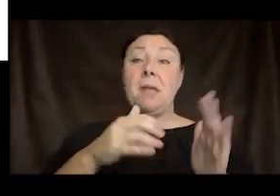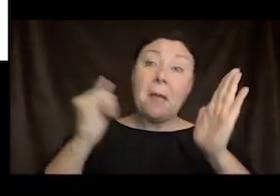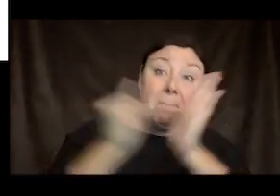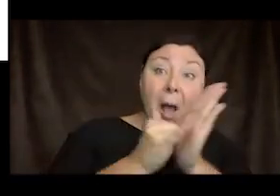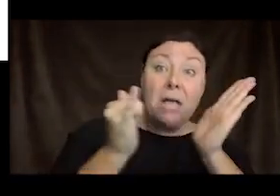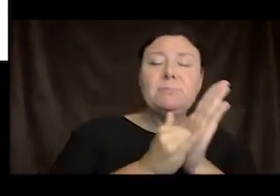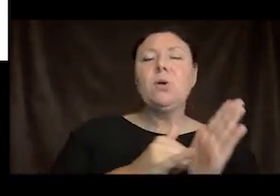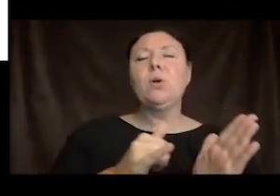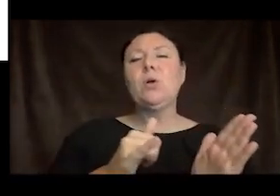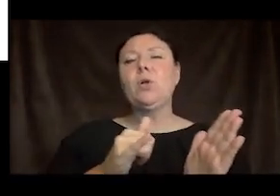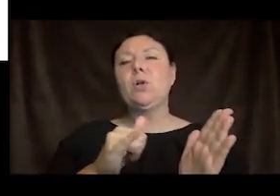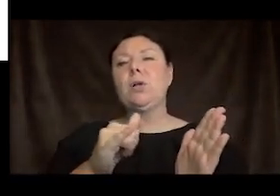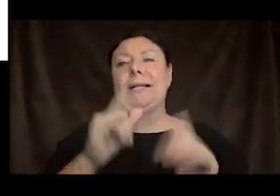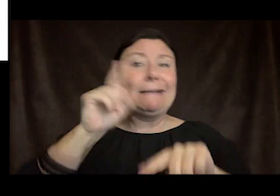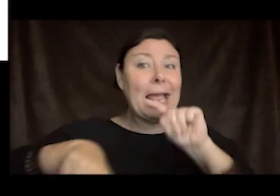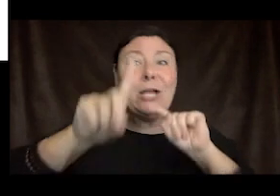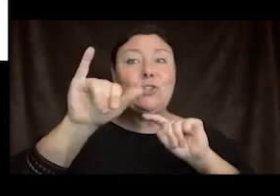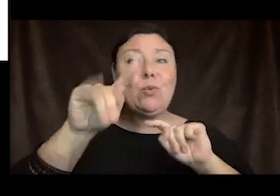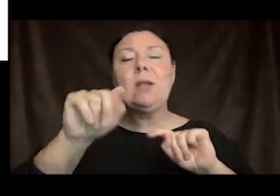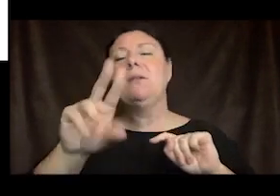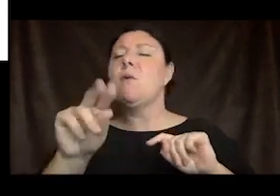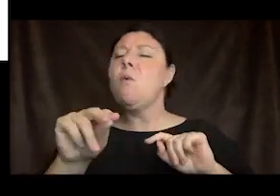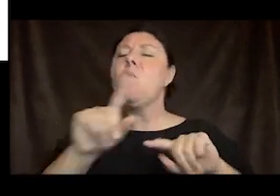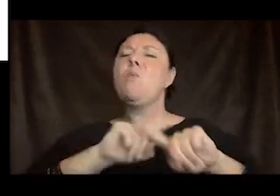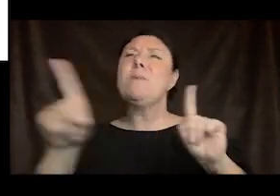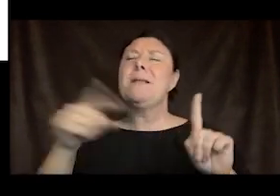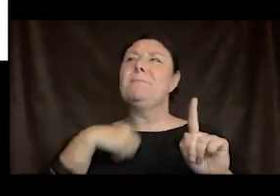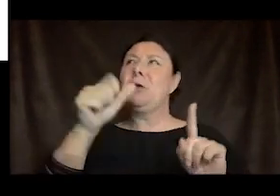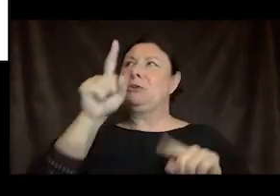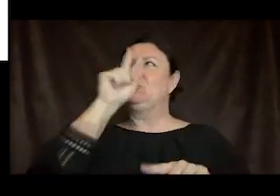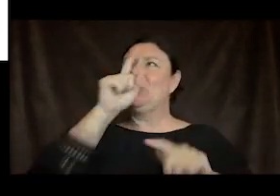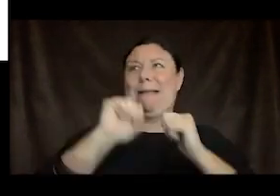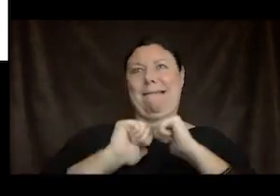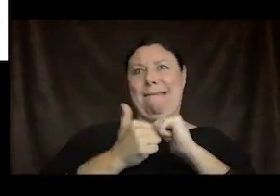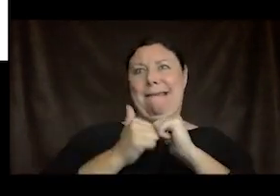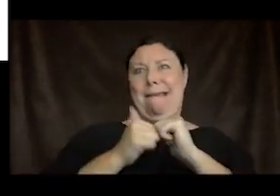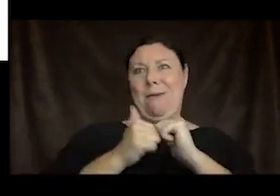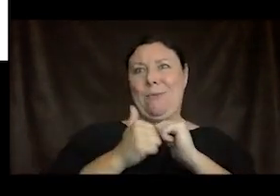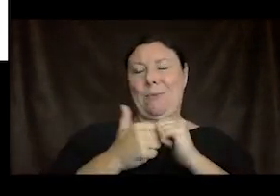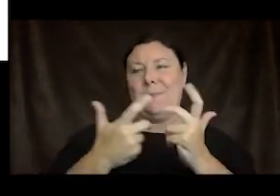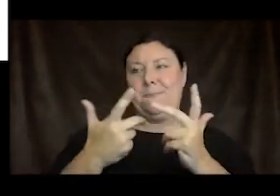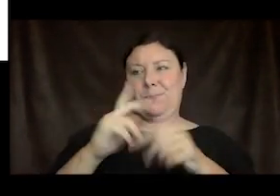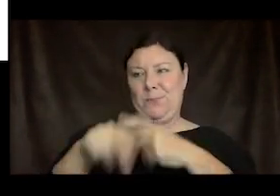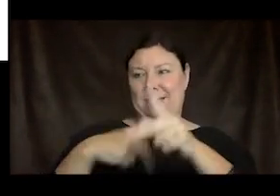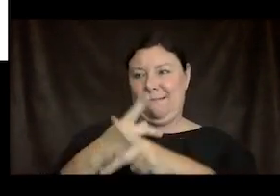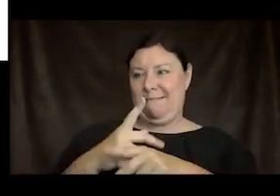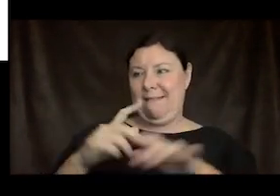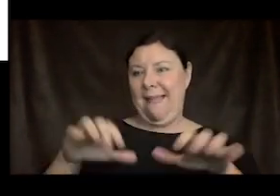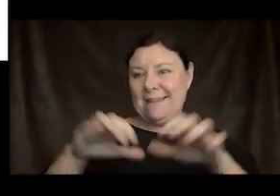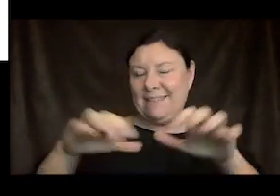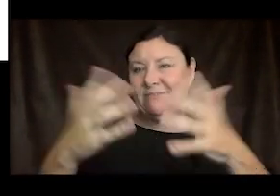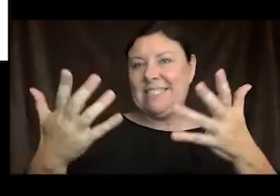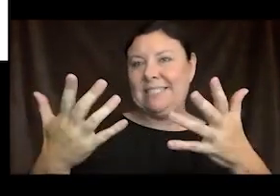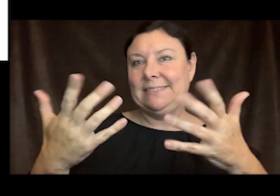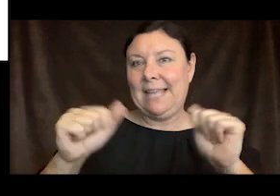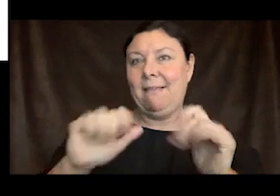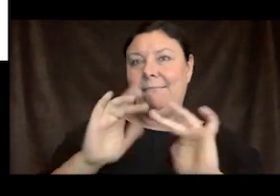impossible, but I'm really not sure what those activities might be, other than to look